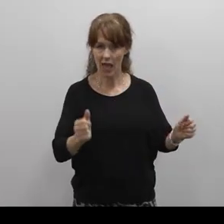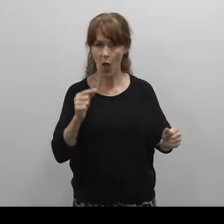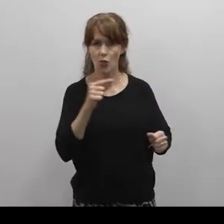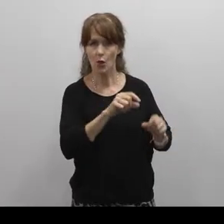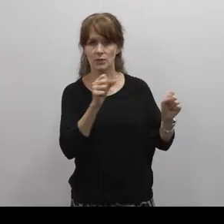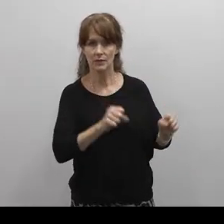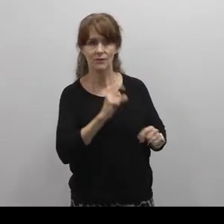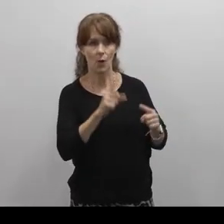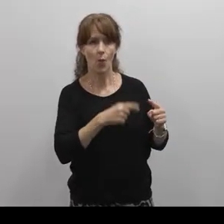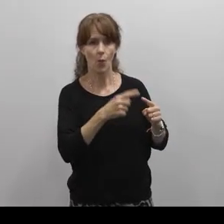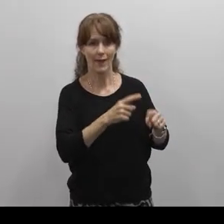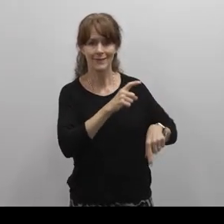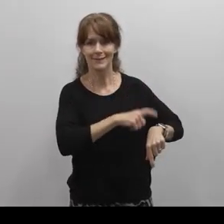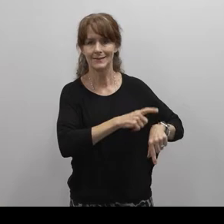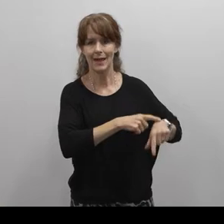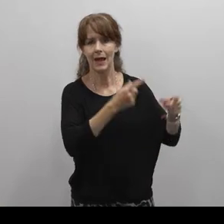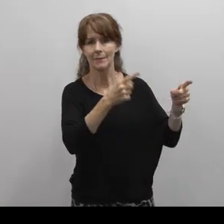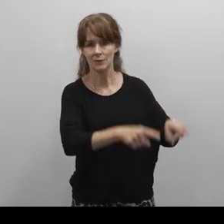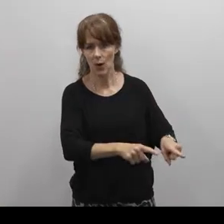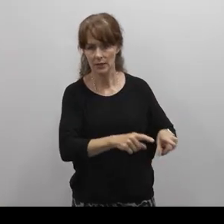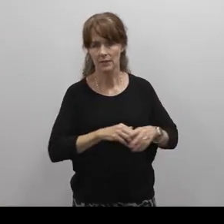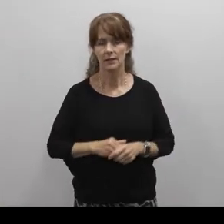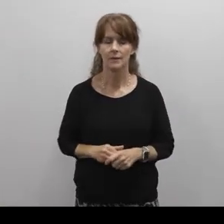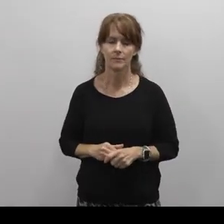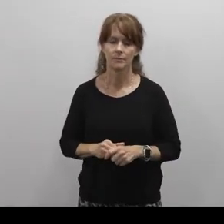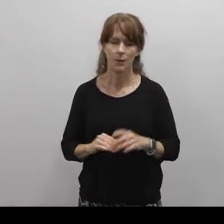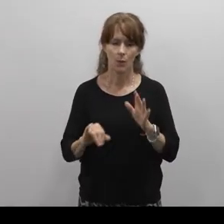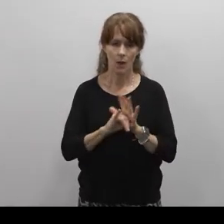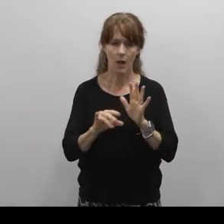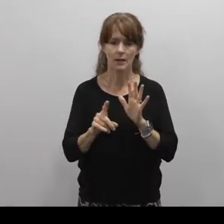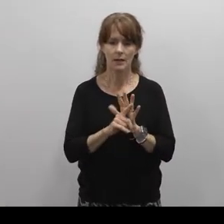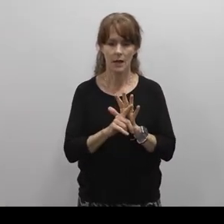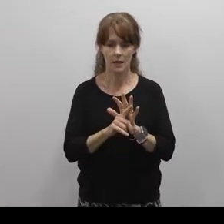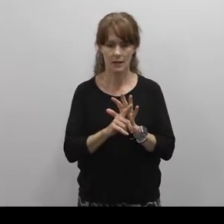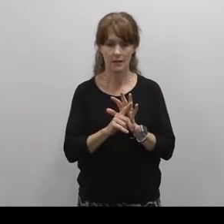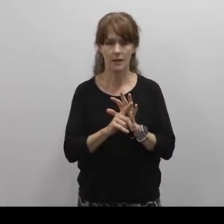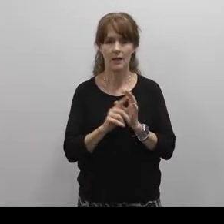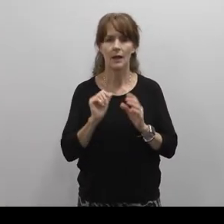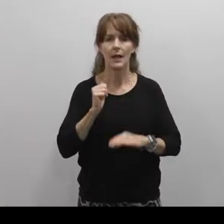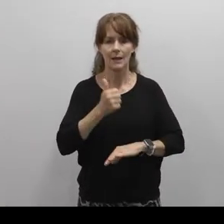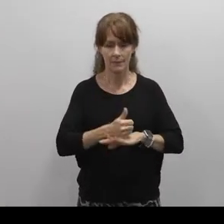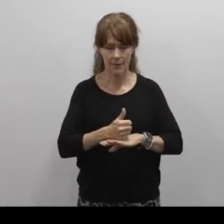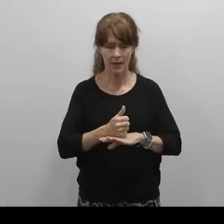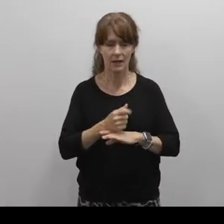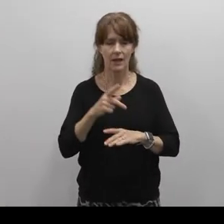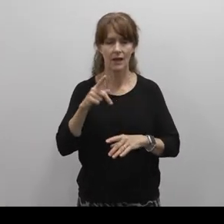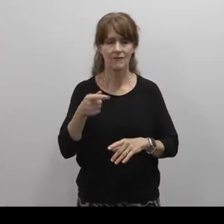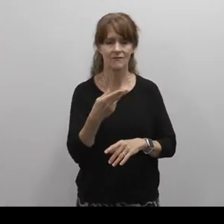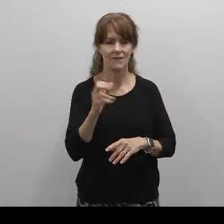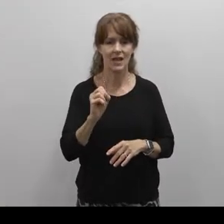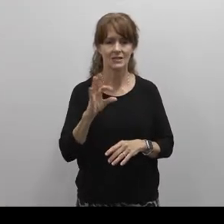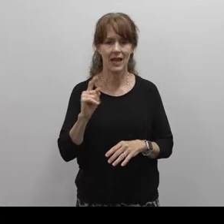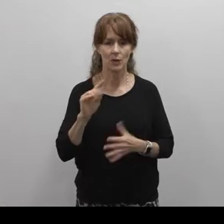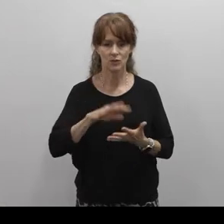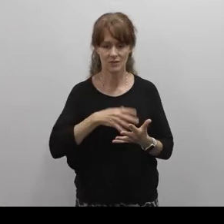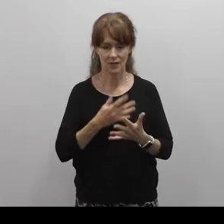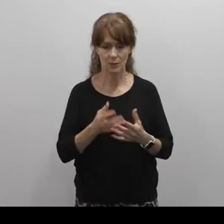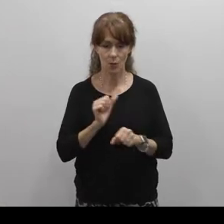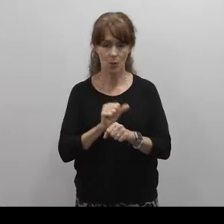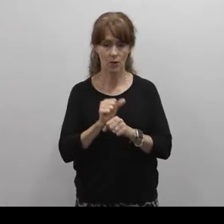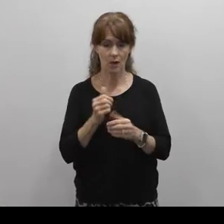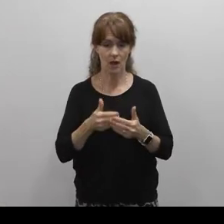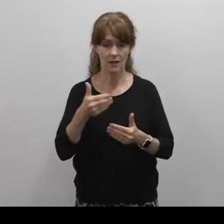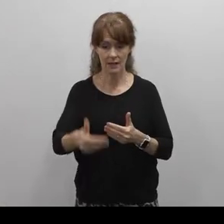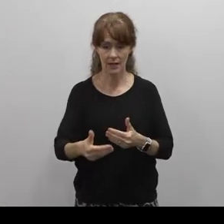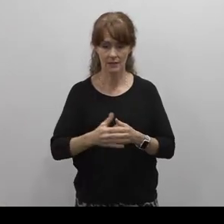when the time is right. And we'll identify an actual implementation and phase out schedule that we'll work on next.